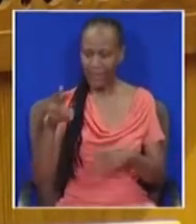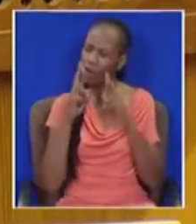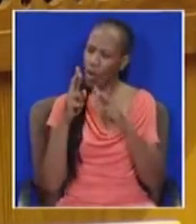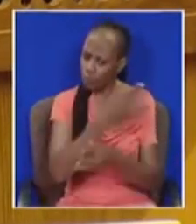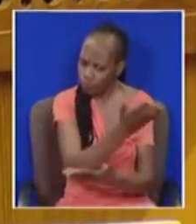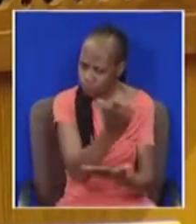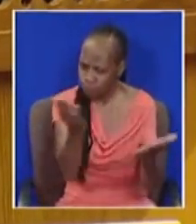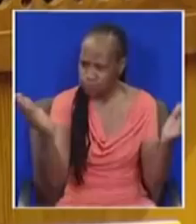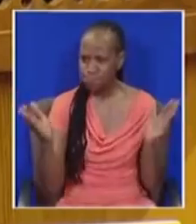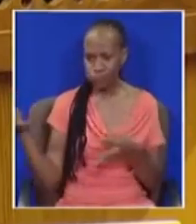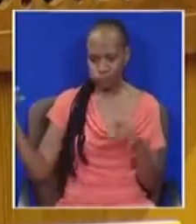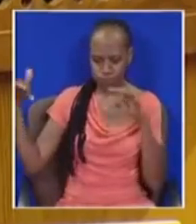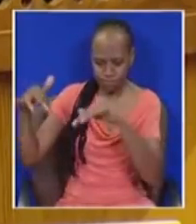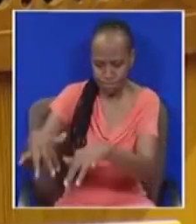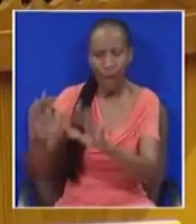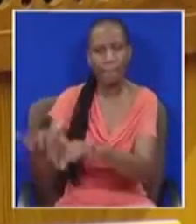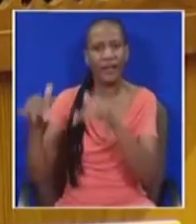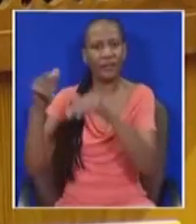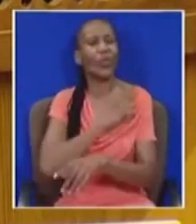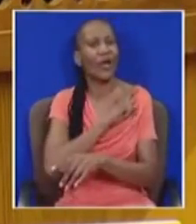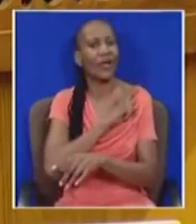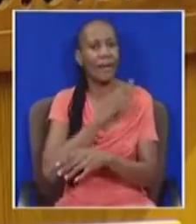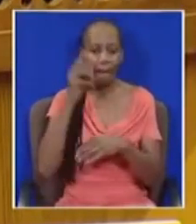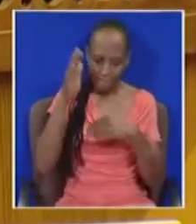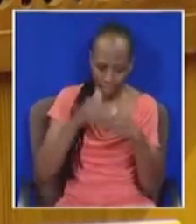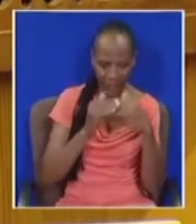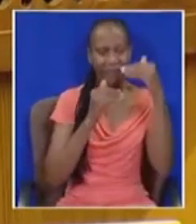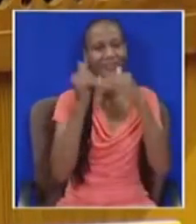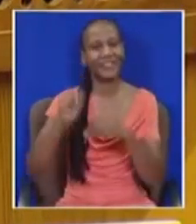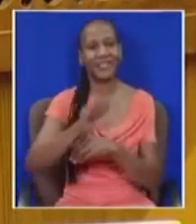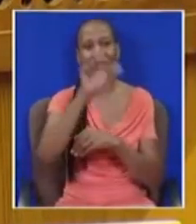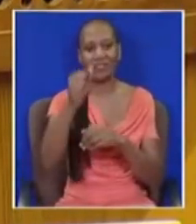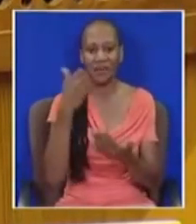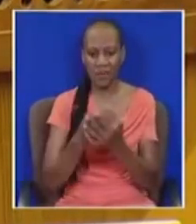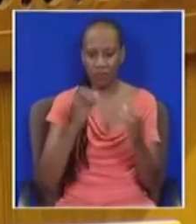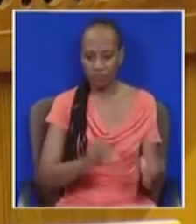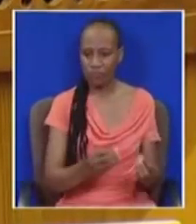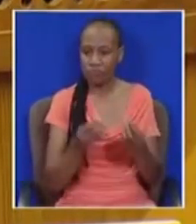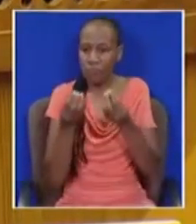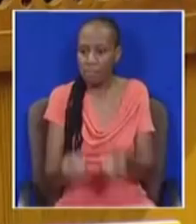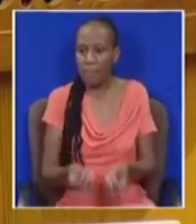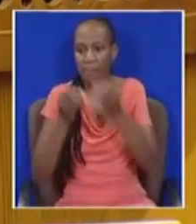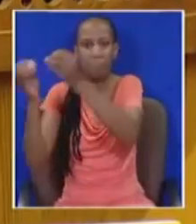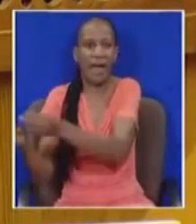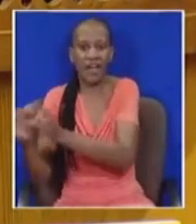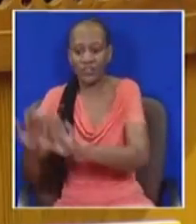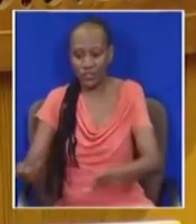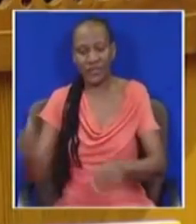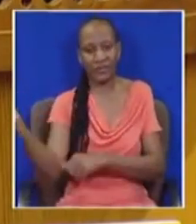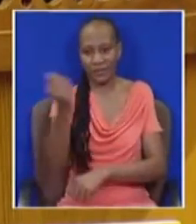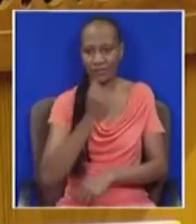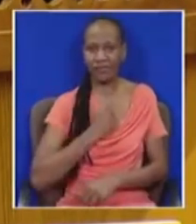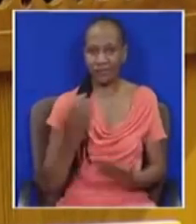here are here because we want to build a South Africa we can hand over to our children. Fellow South